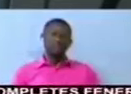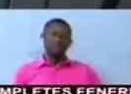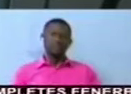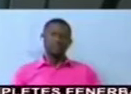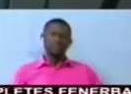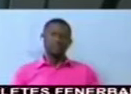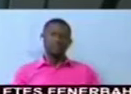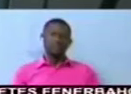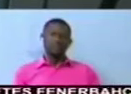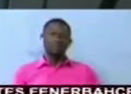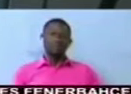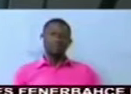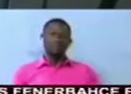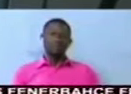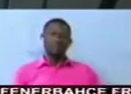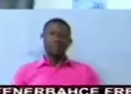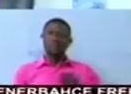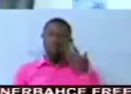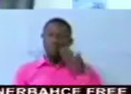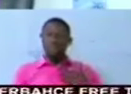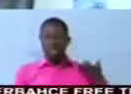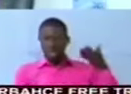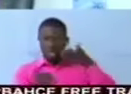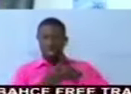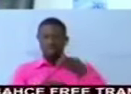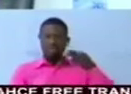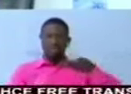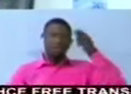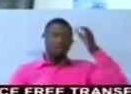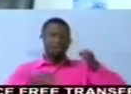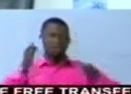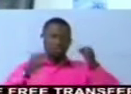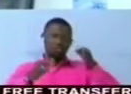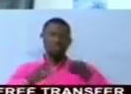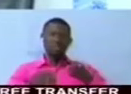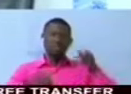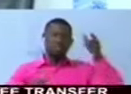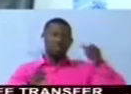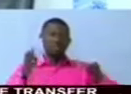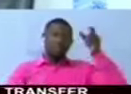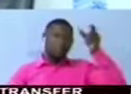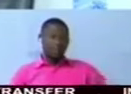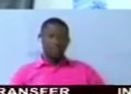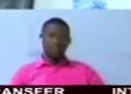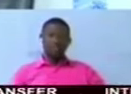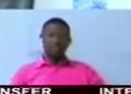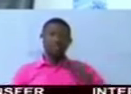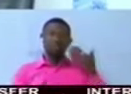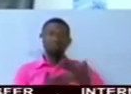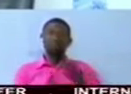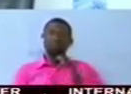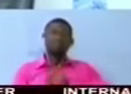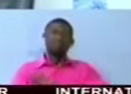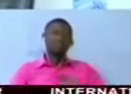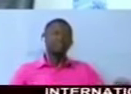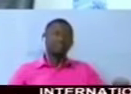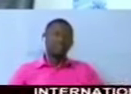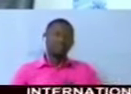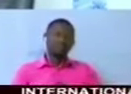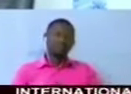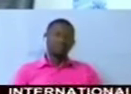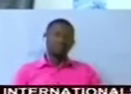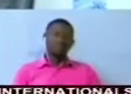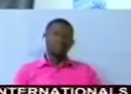ne accuse and discharge. They just announced accuse and discharge. Ni lañ ñu accuse and discharge bay. Accuse